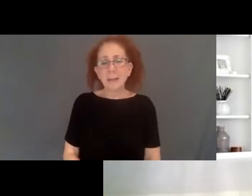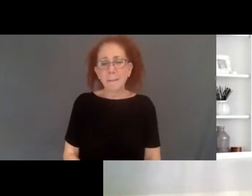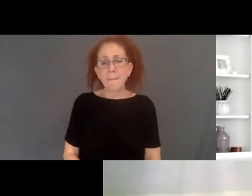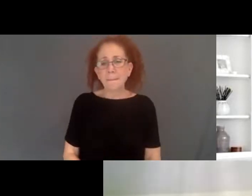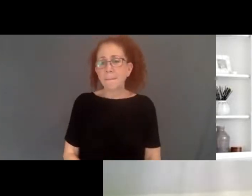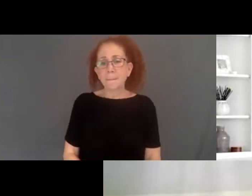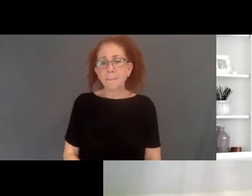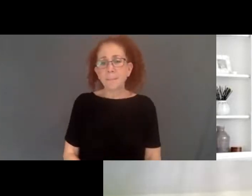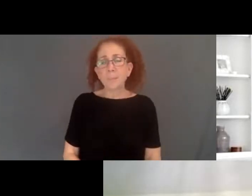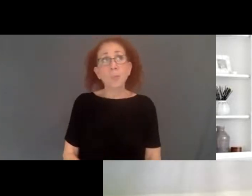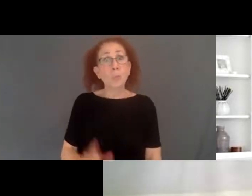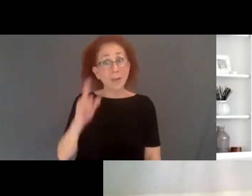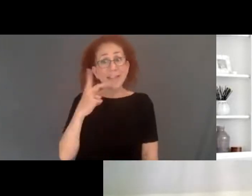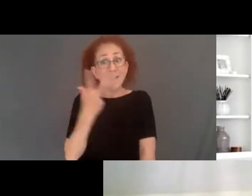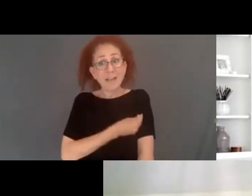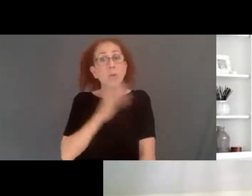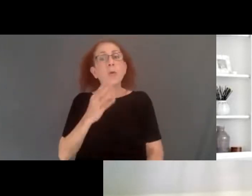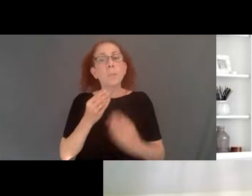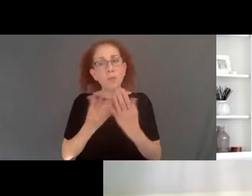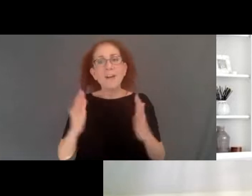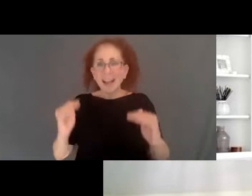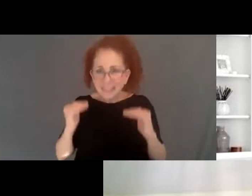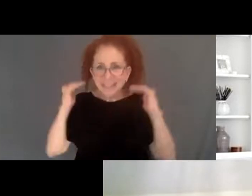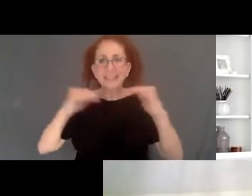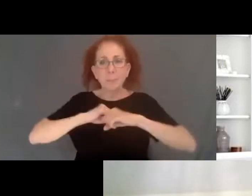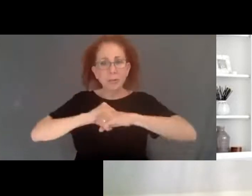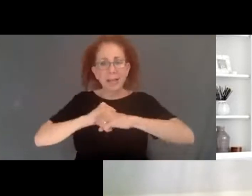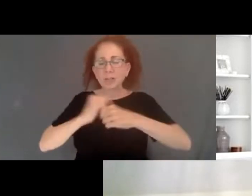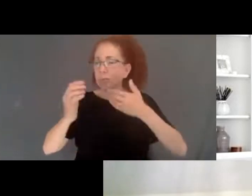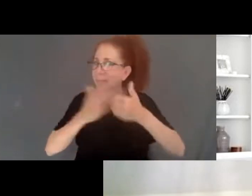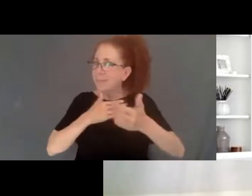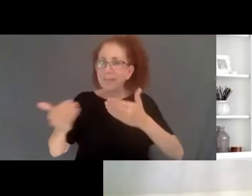we do think the vaccine will provide protection even for people who have been